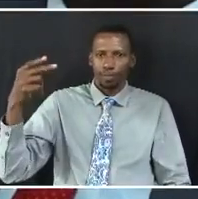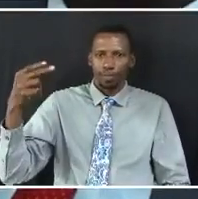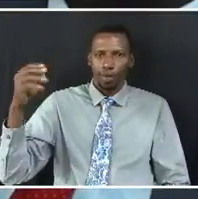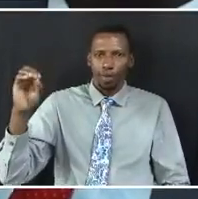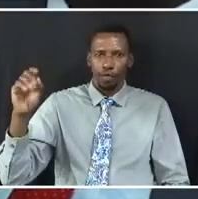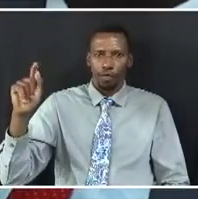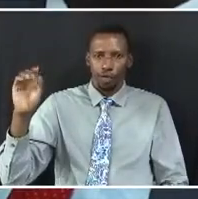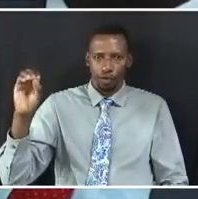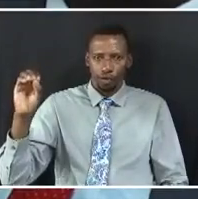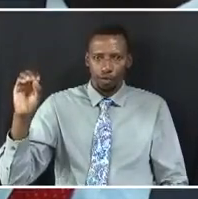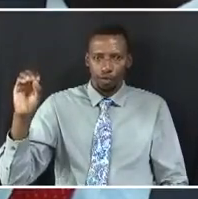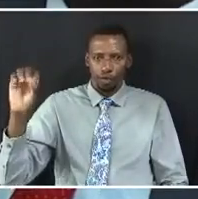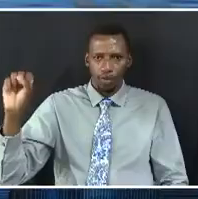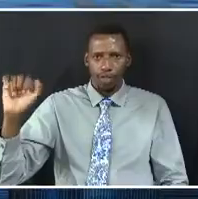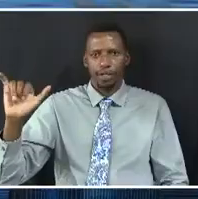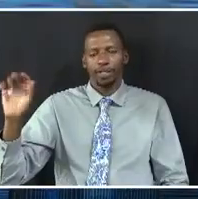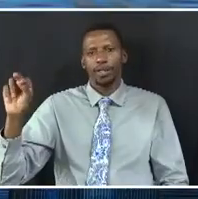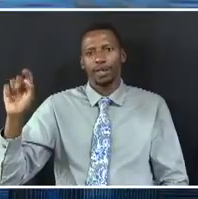Photosynthesis.